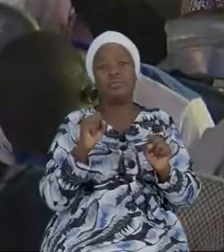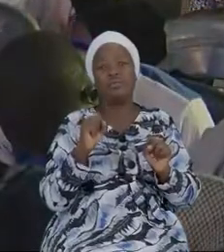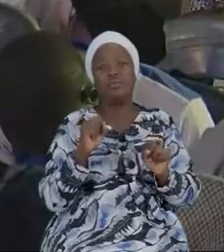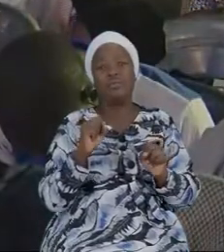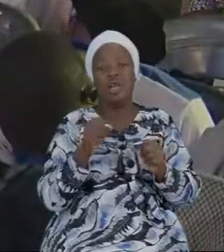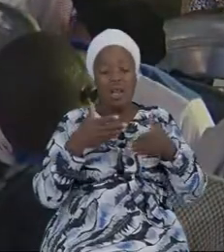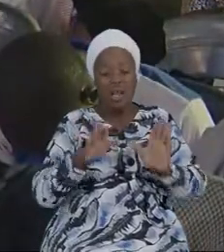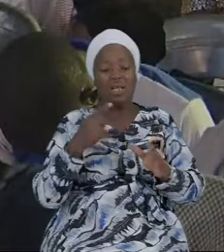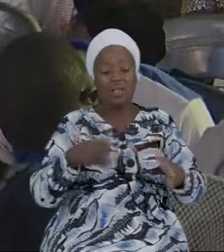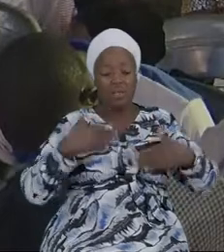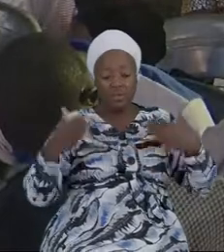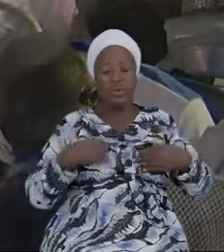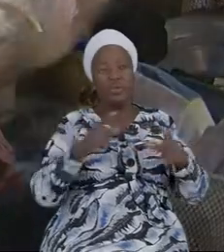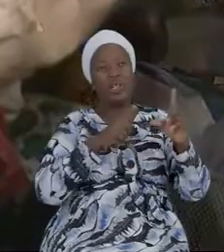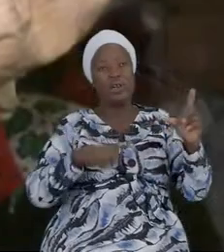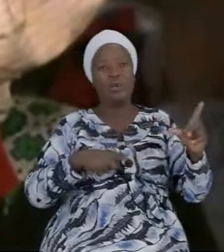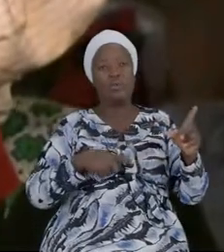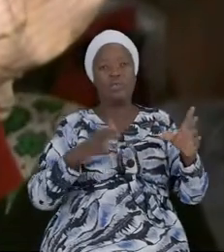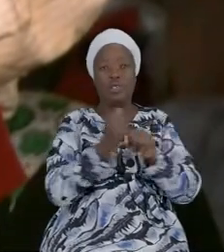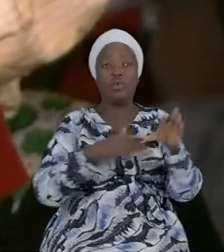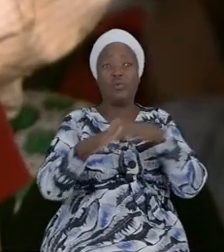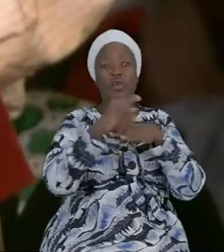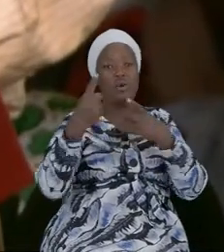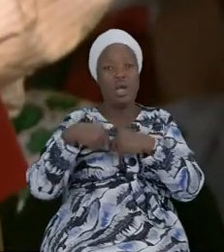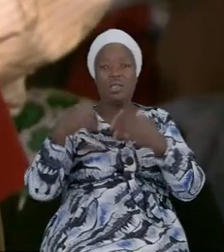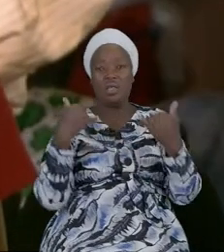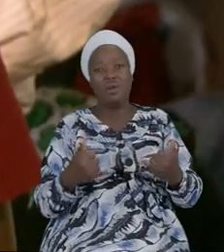the joy of the Lord take over your heart now.